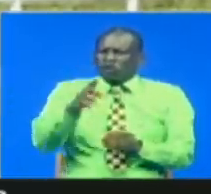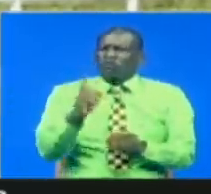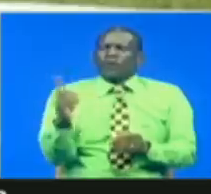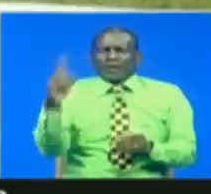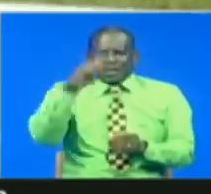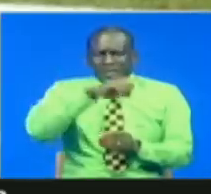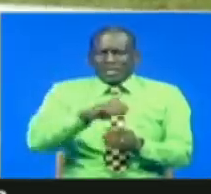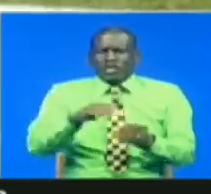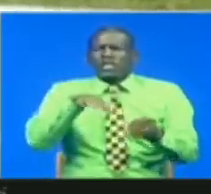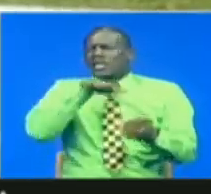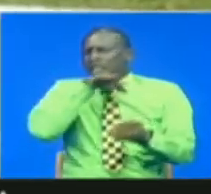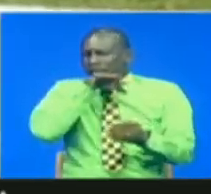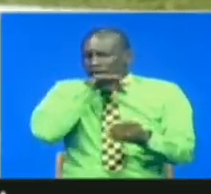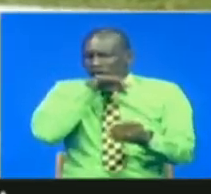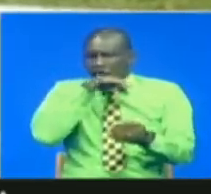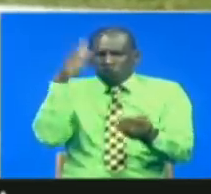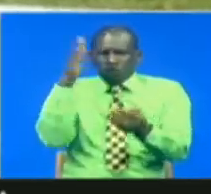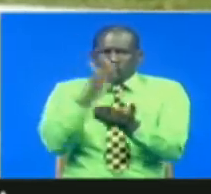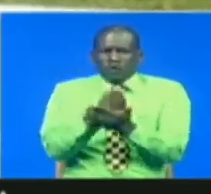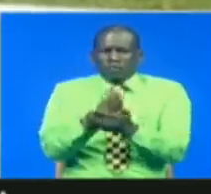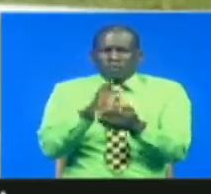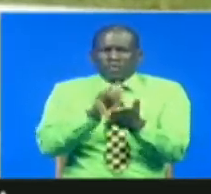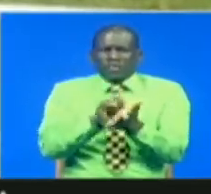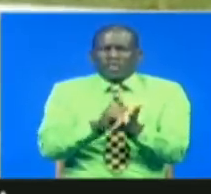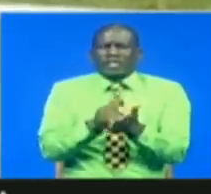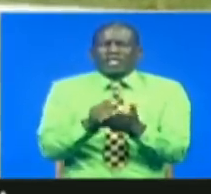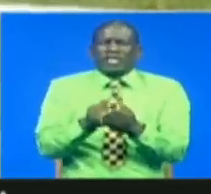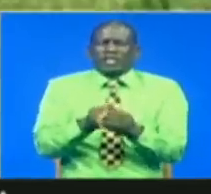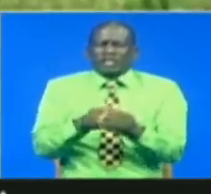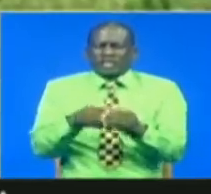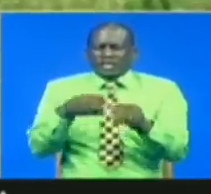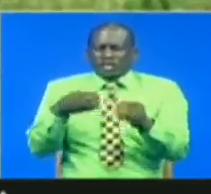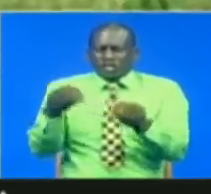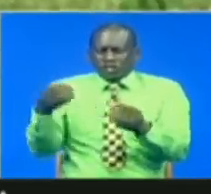residents that the removal of the obnoxious water hyacinth